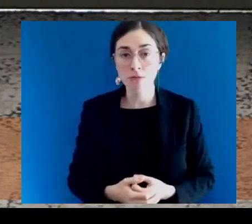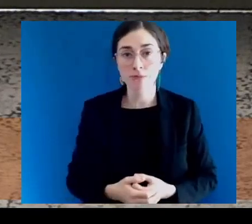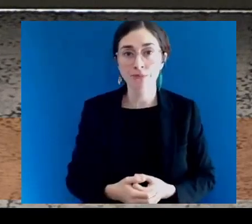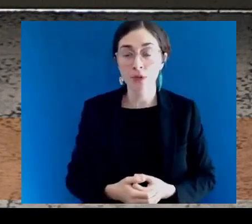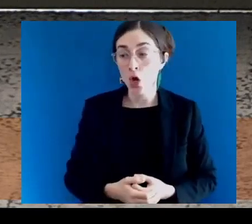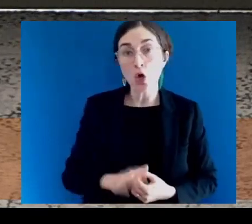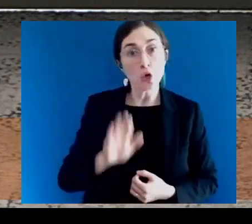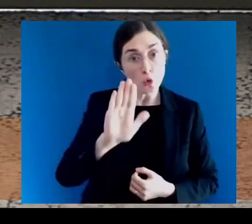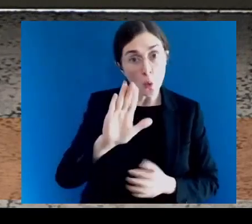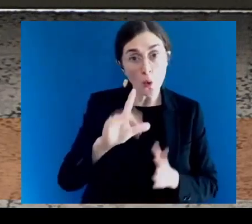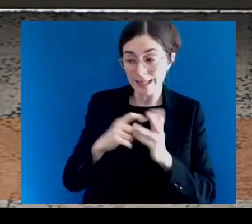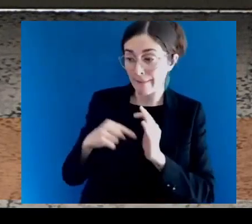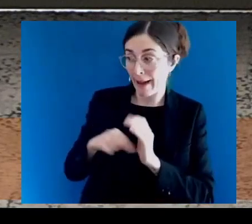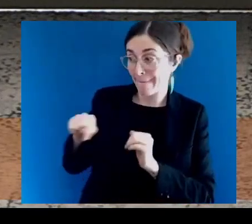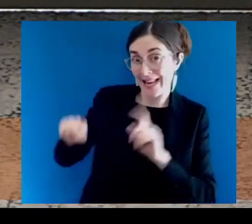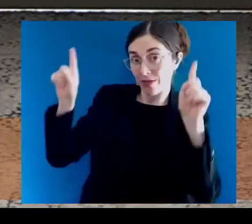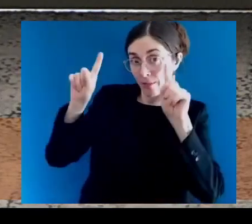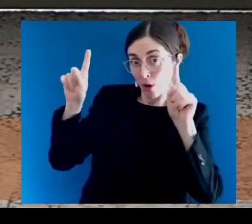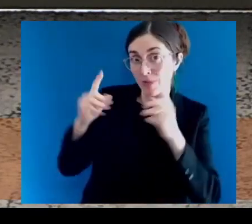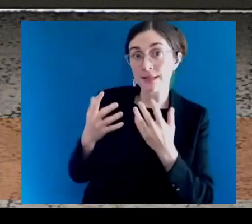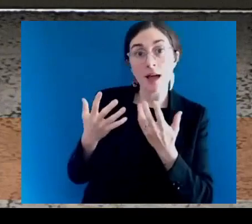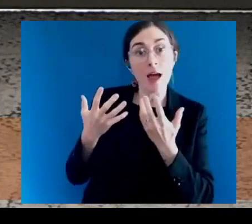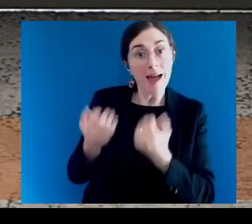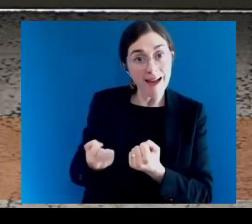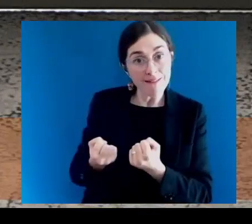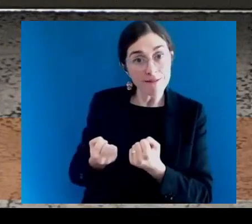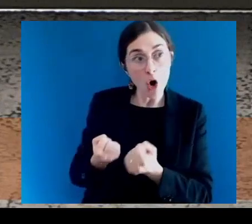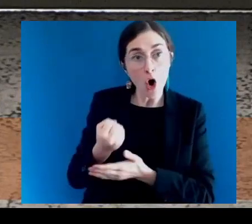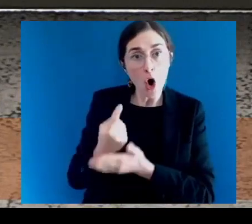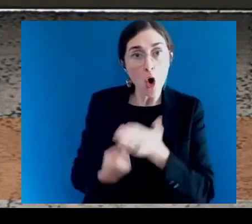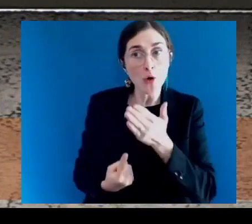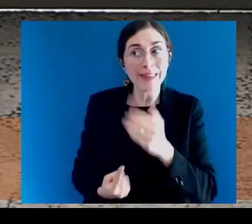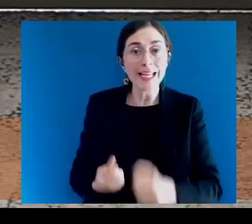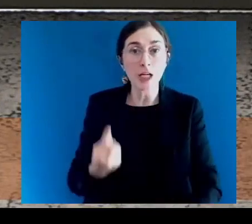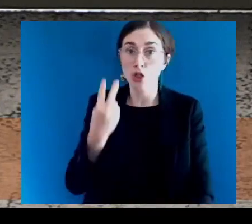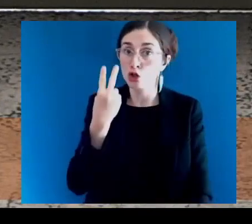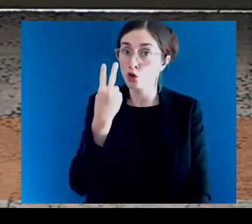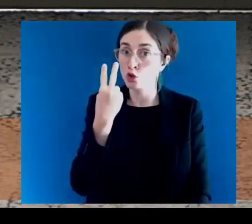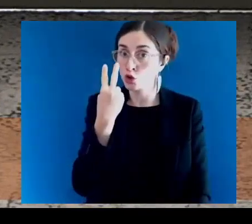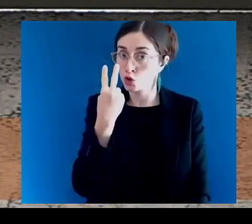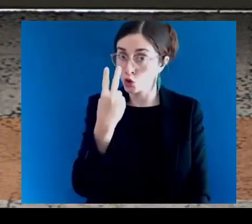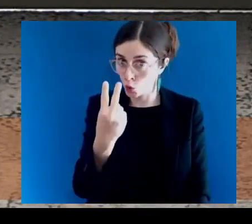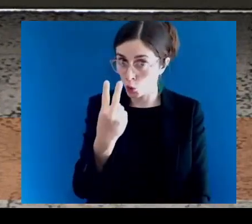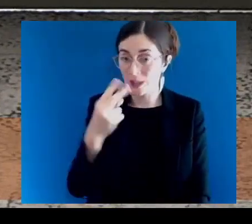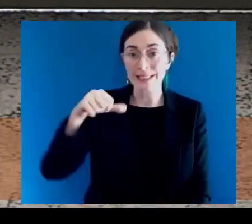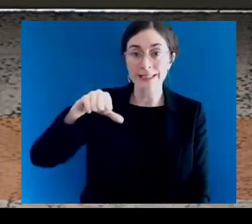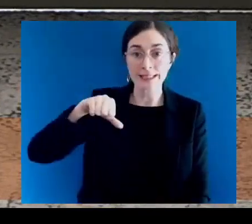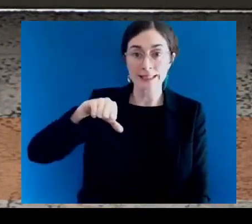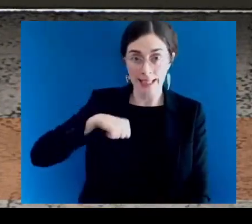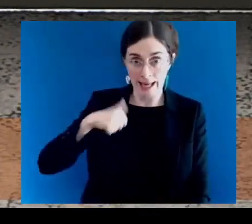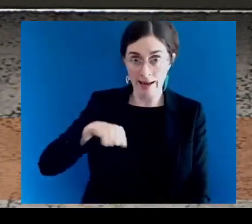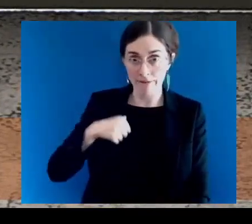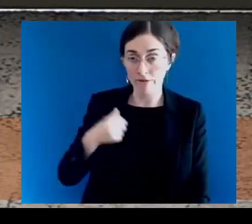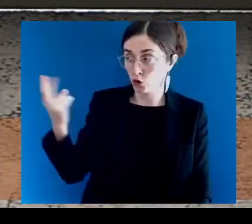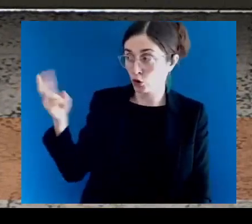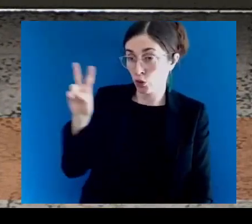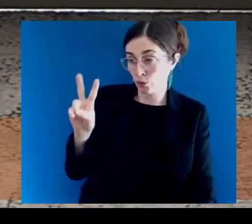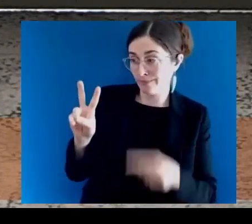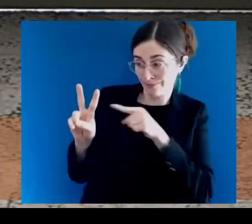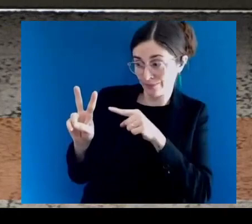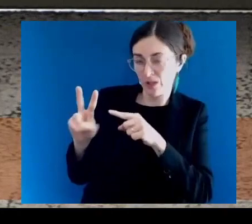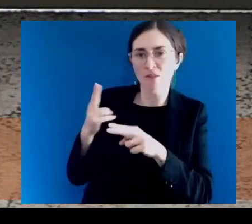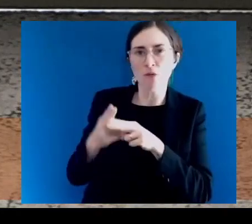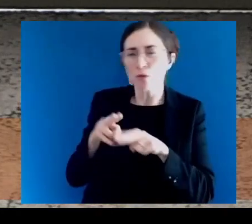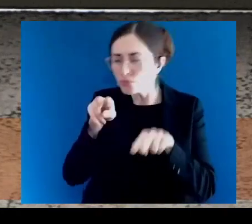currently employs 2 employees to undertake assessment of mineral, quarry